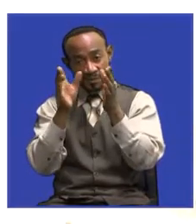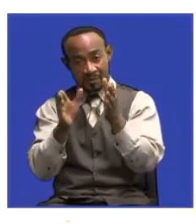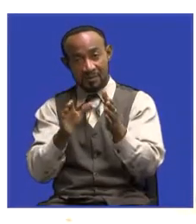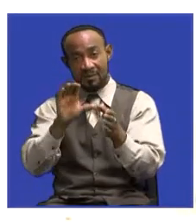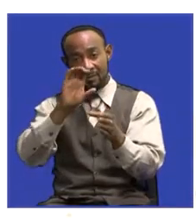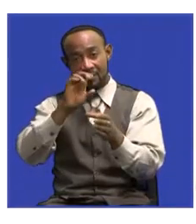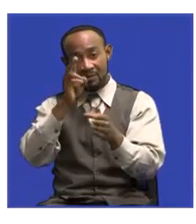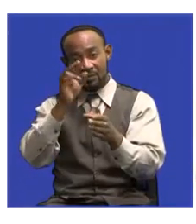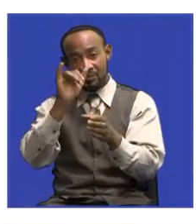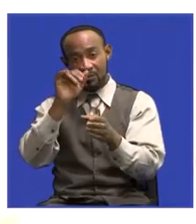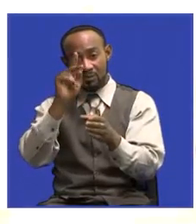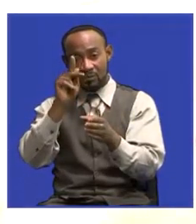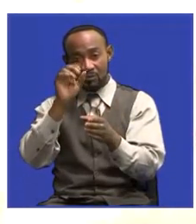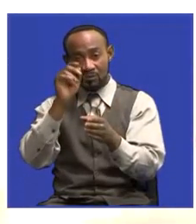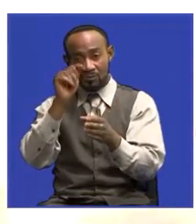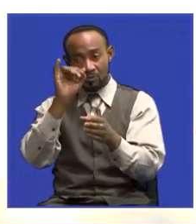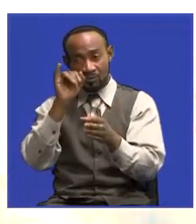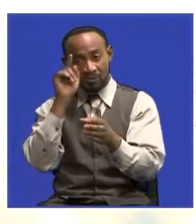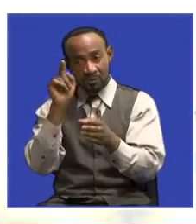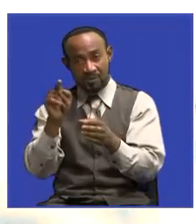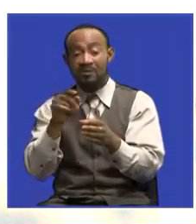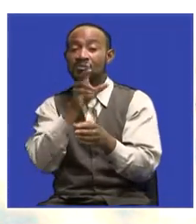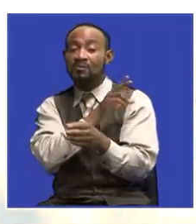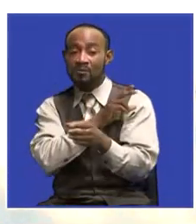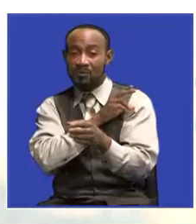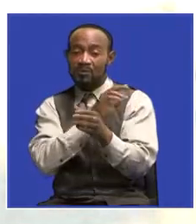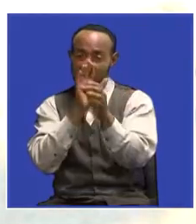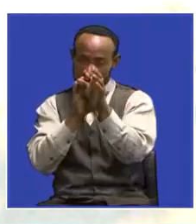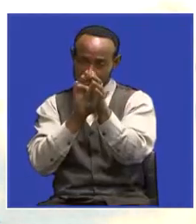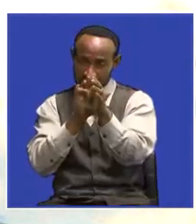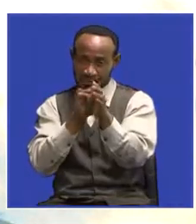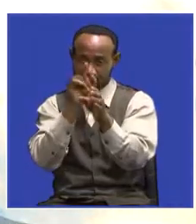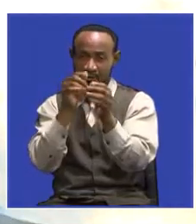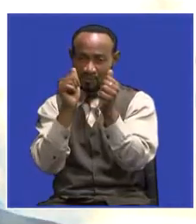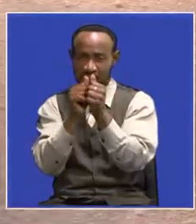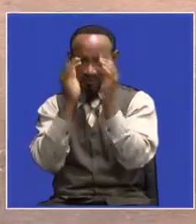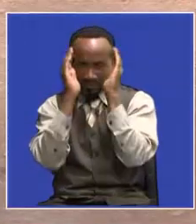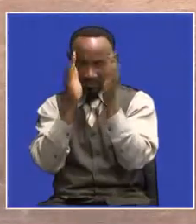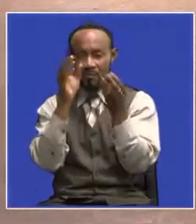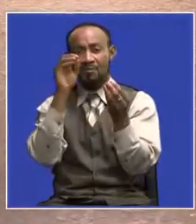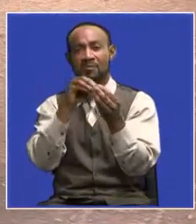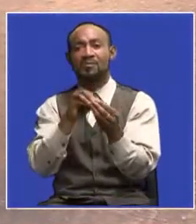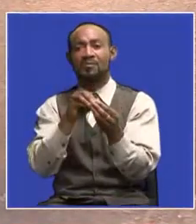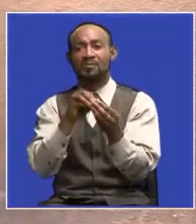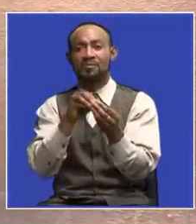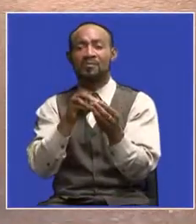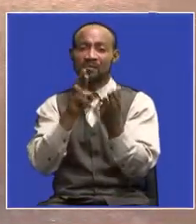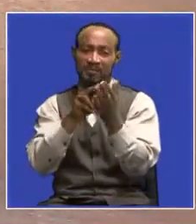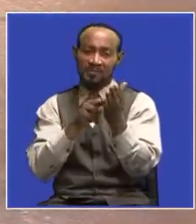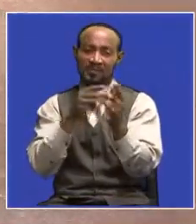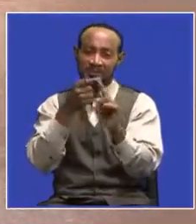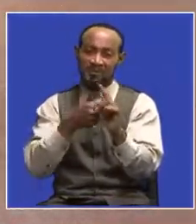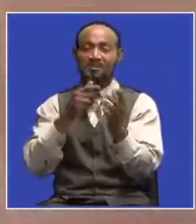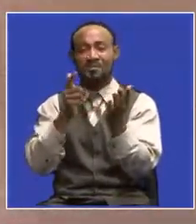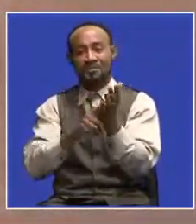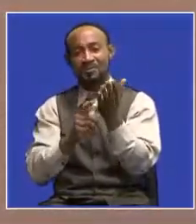Kachikoti Piri says the officers are following the matter with the necessary attention it deserves. Lufola Nkowani,